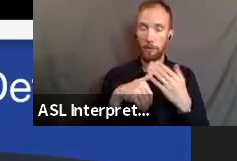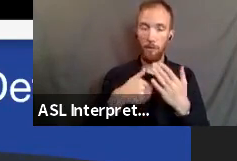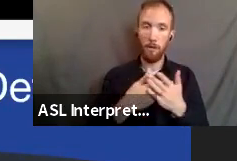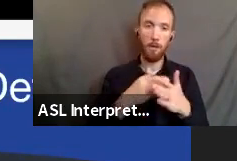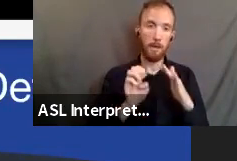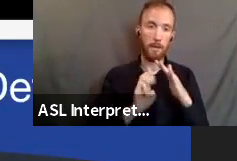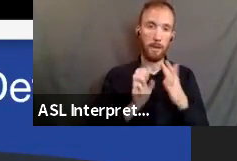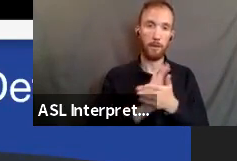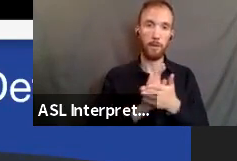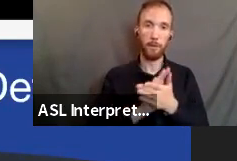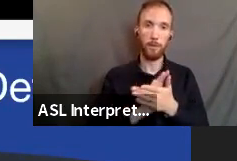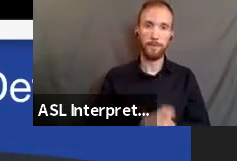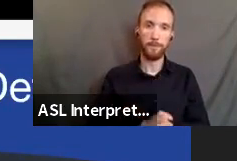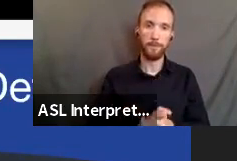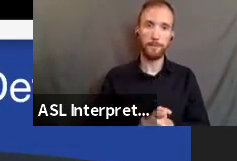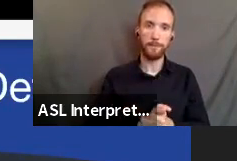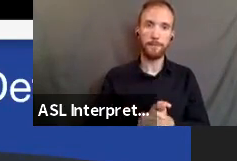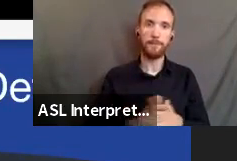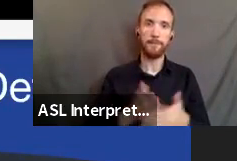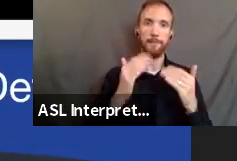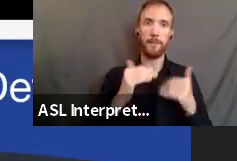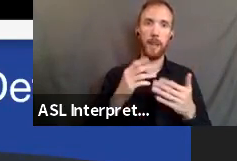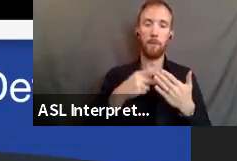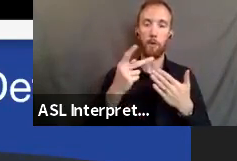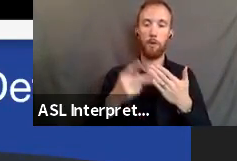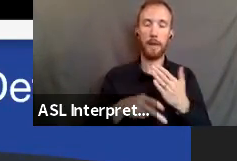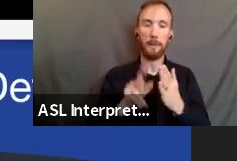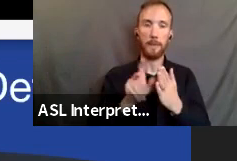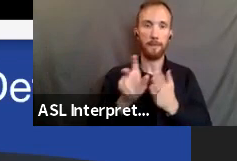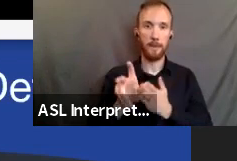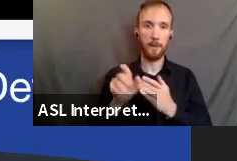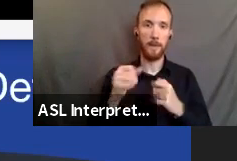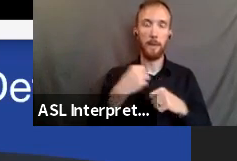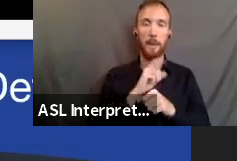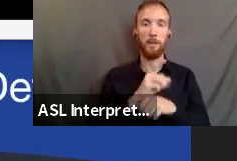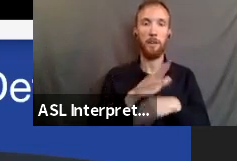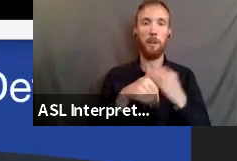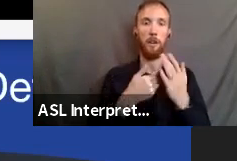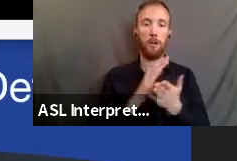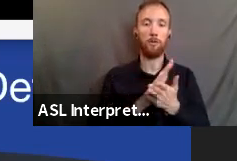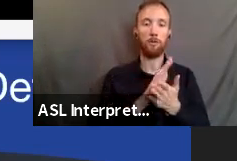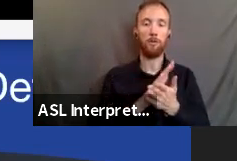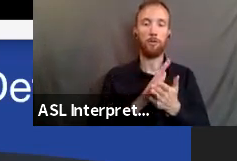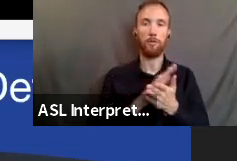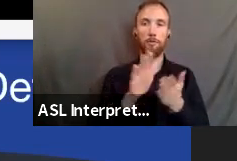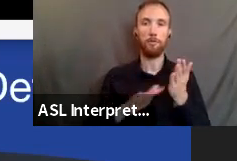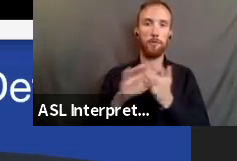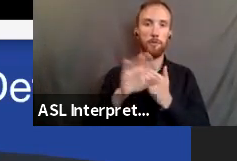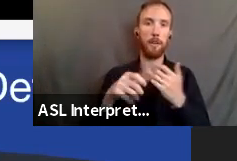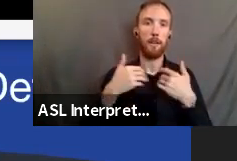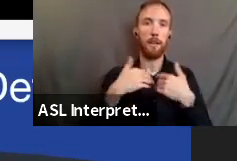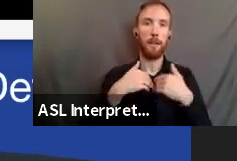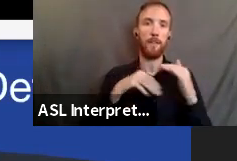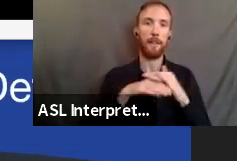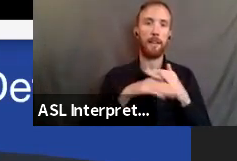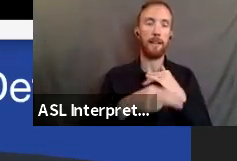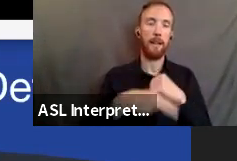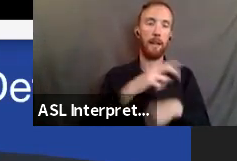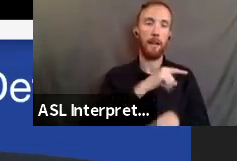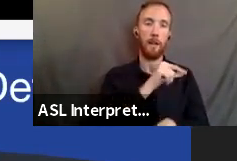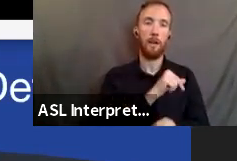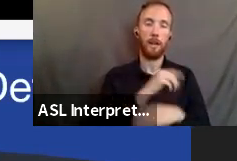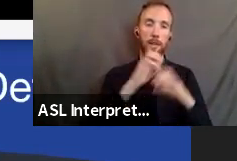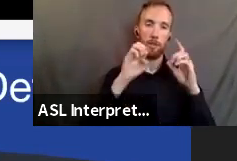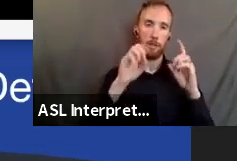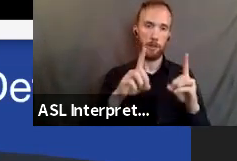program the programmatic investments ensures that every student in chicago has access to a high quality education in a 21st century learning